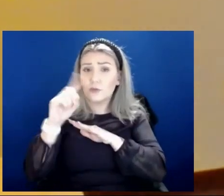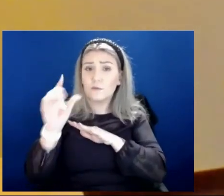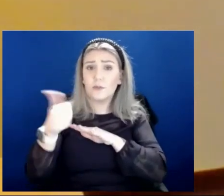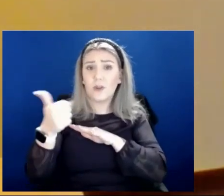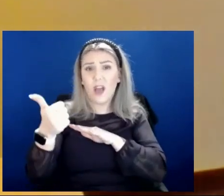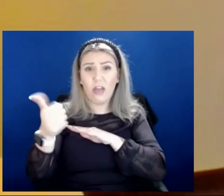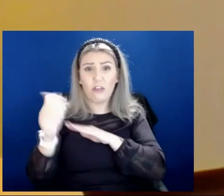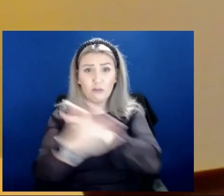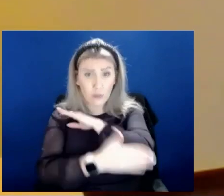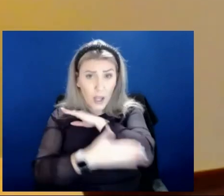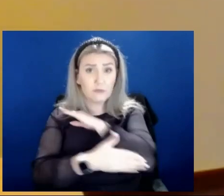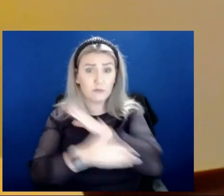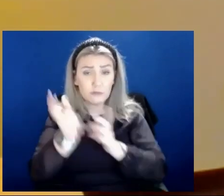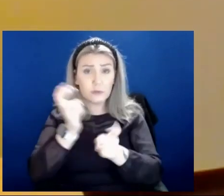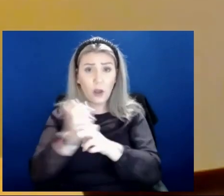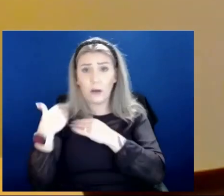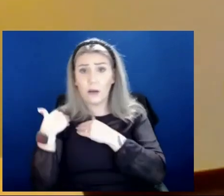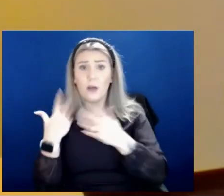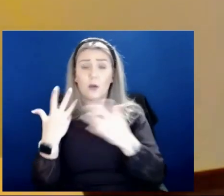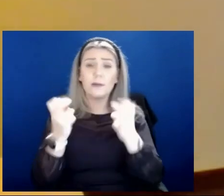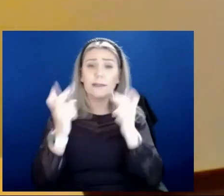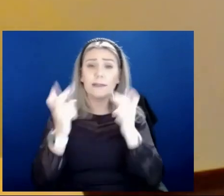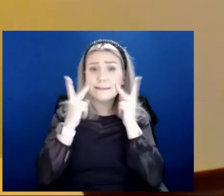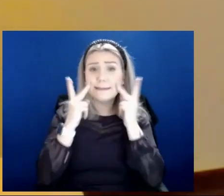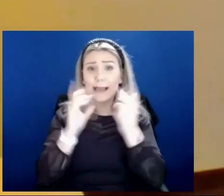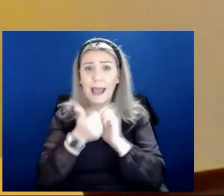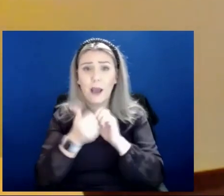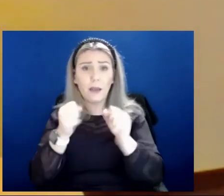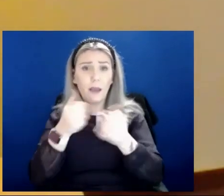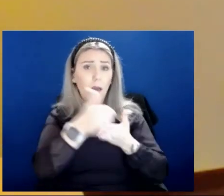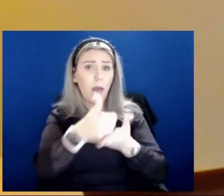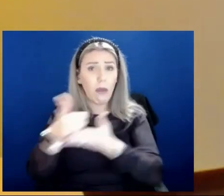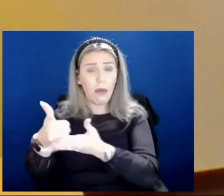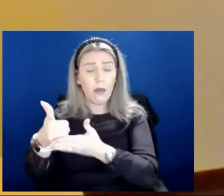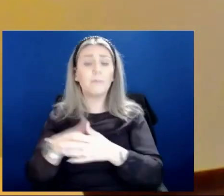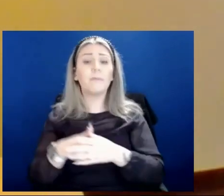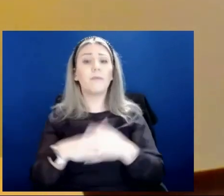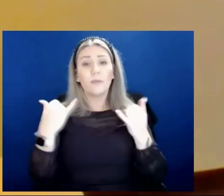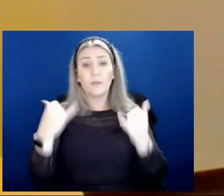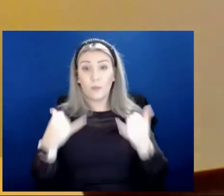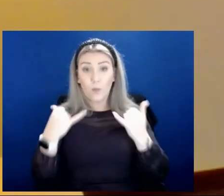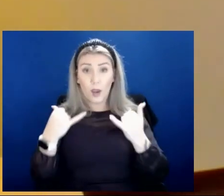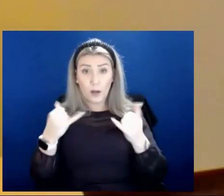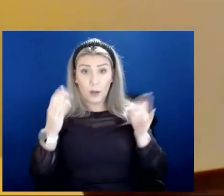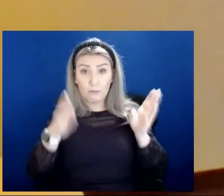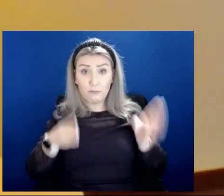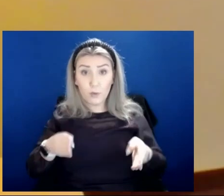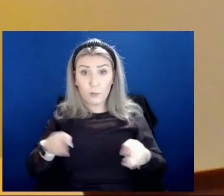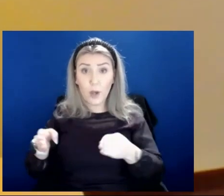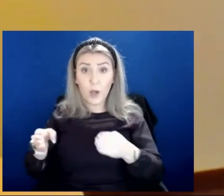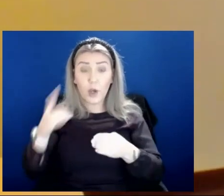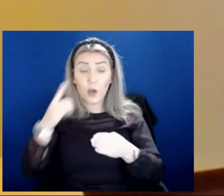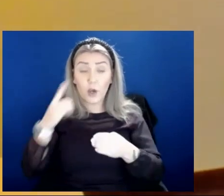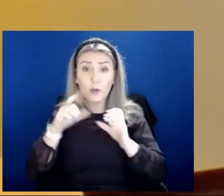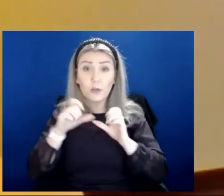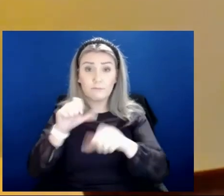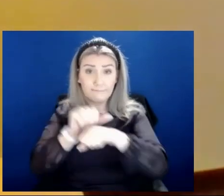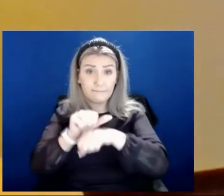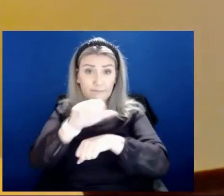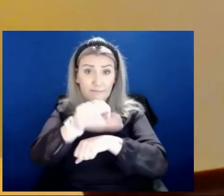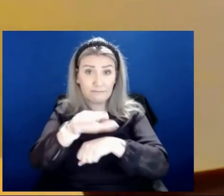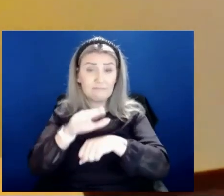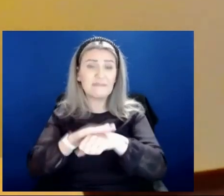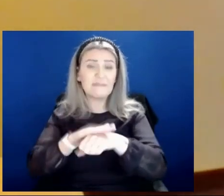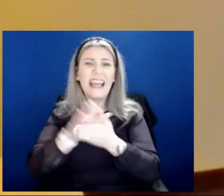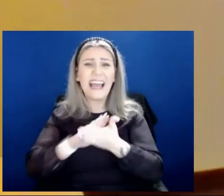and we want to see exactly how we can help. Right now, we are prepared to continue shipping hygiene